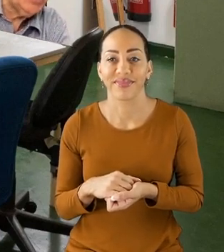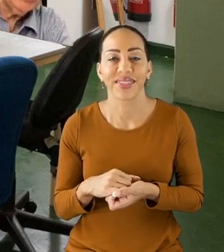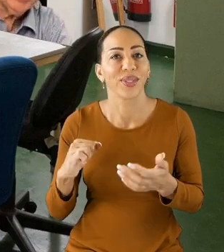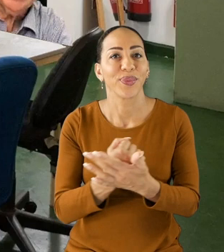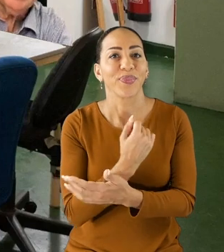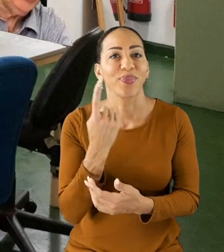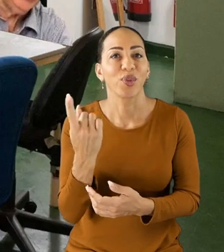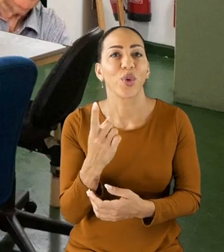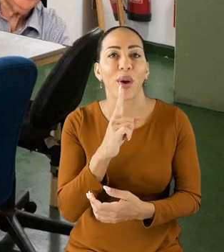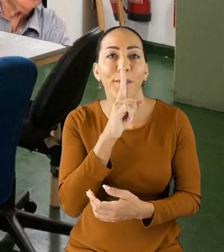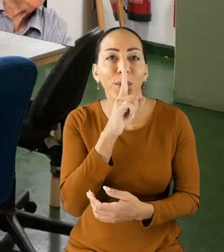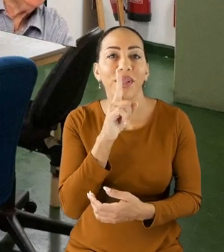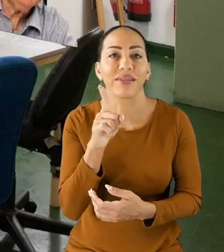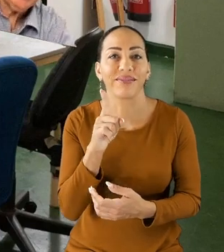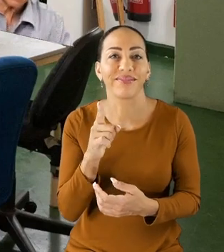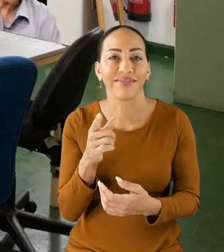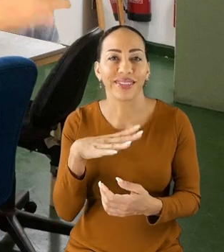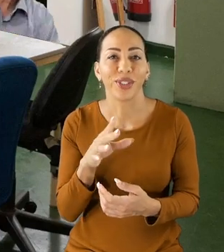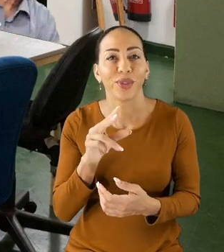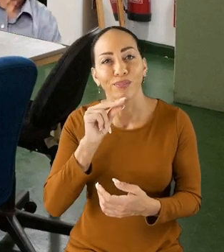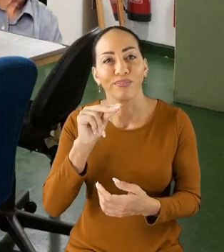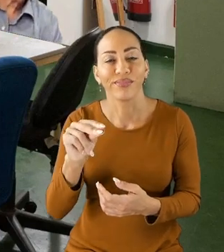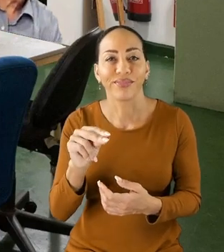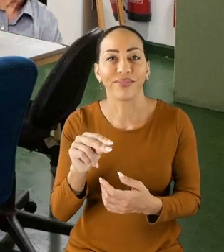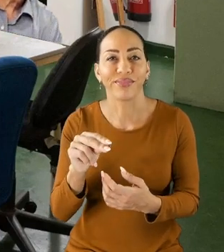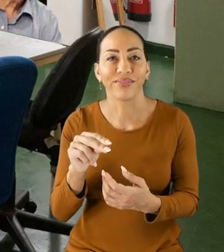Oh, I think you might be on mute, Steve.